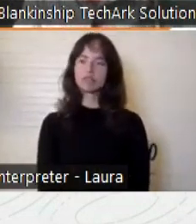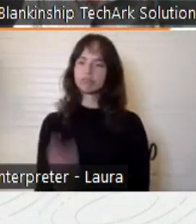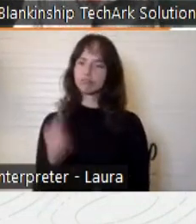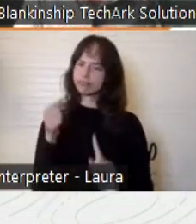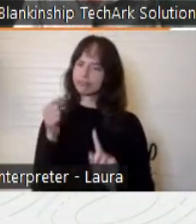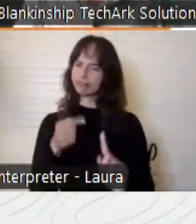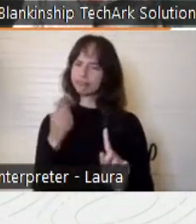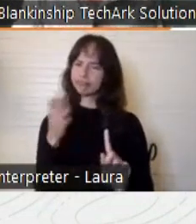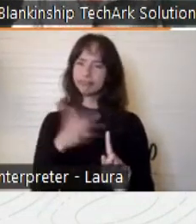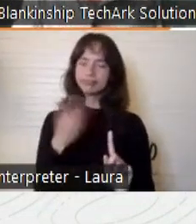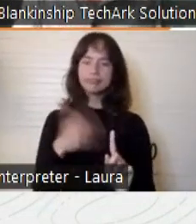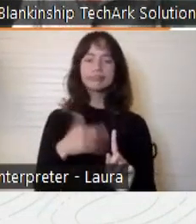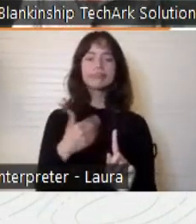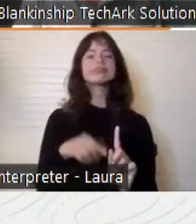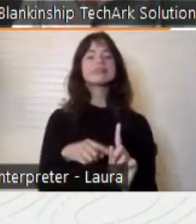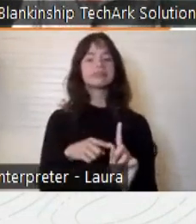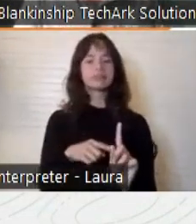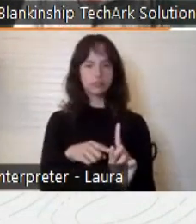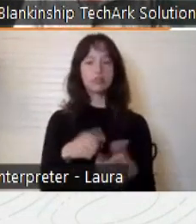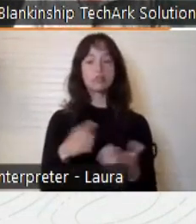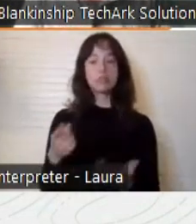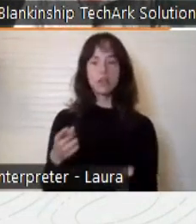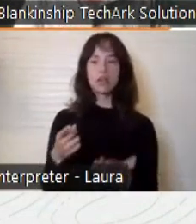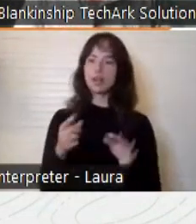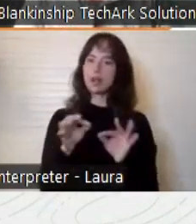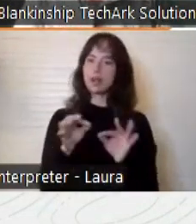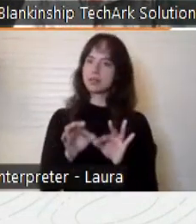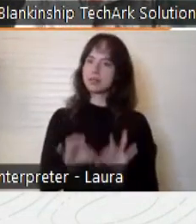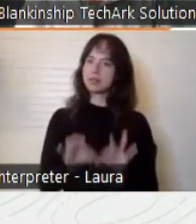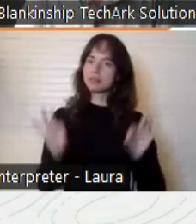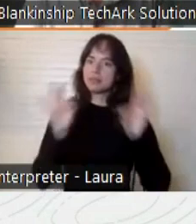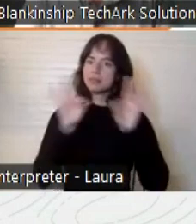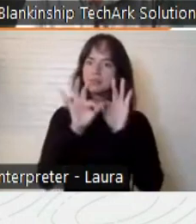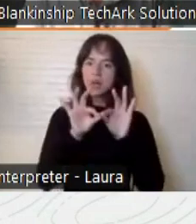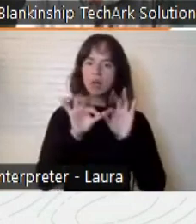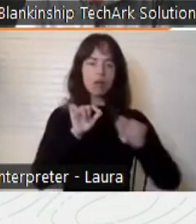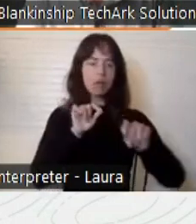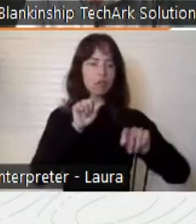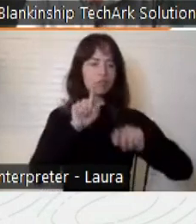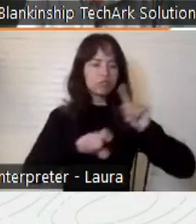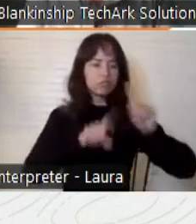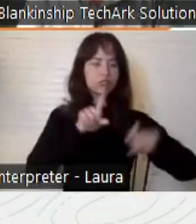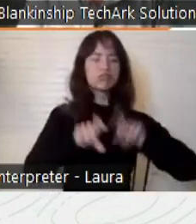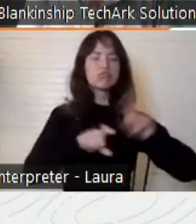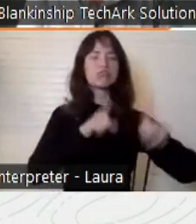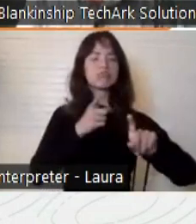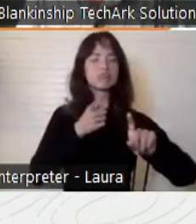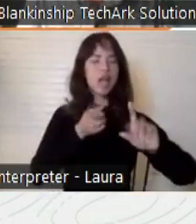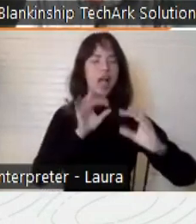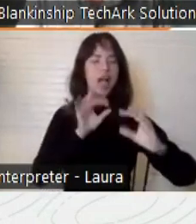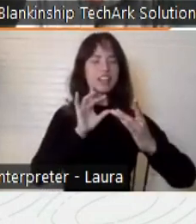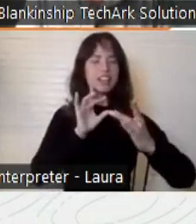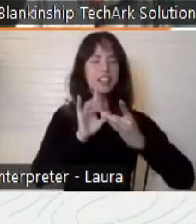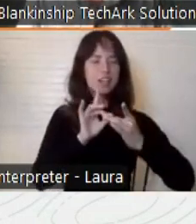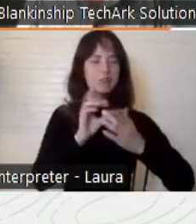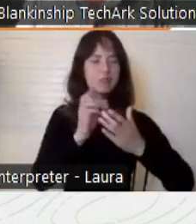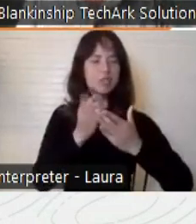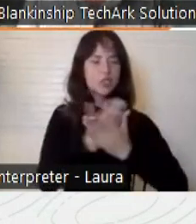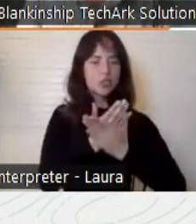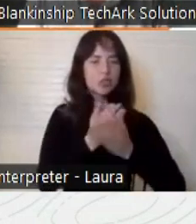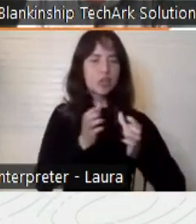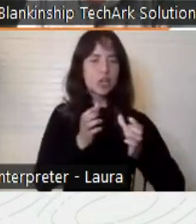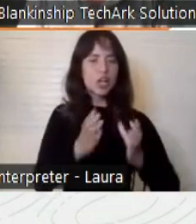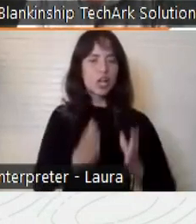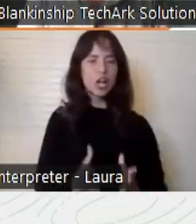my job and the team of people that I work with, our job is to connect with new customers, prospective customers,